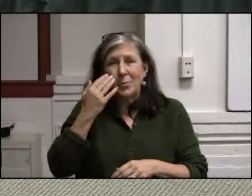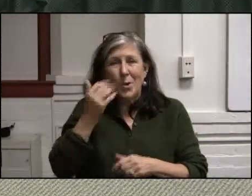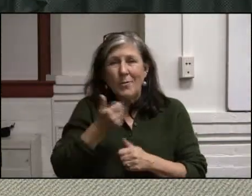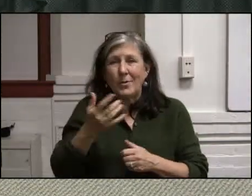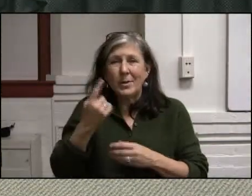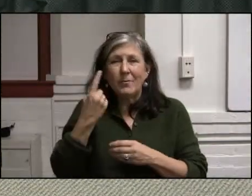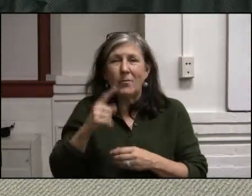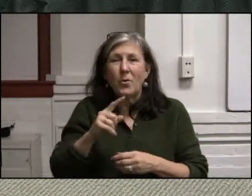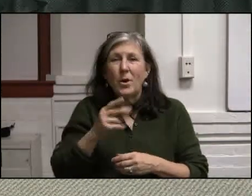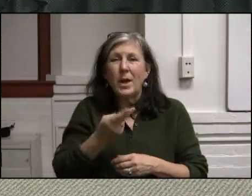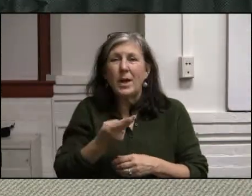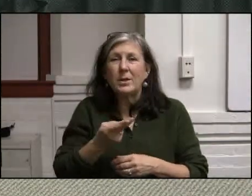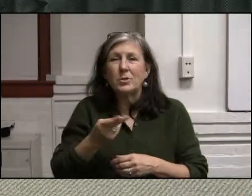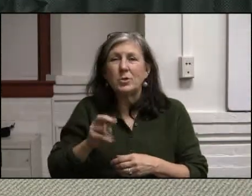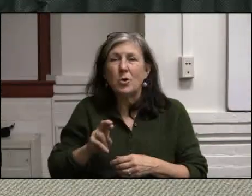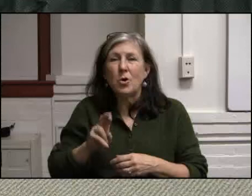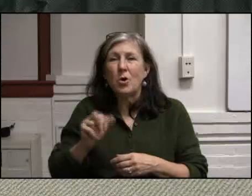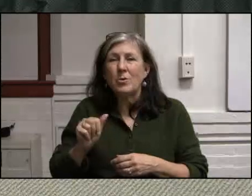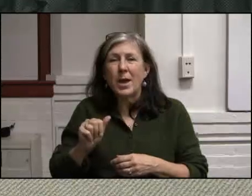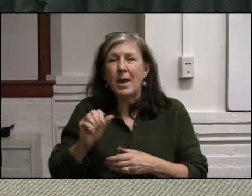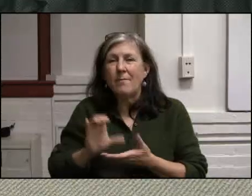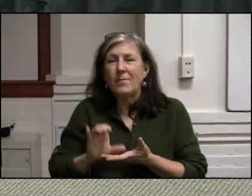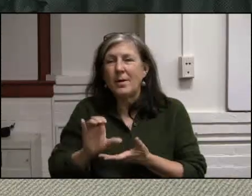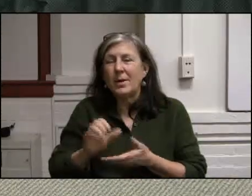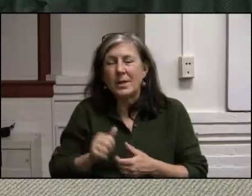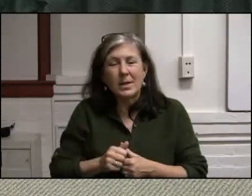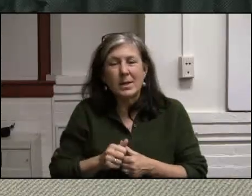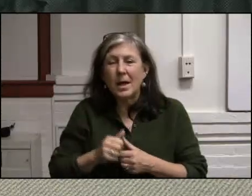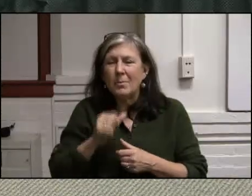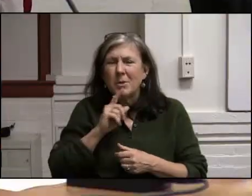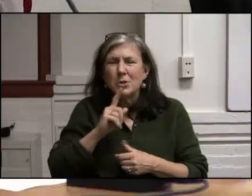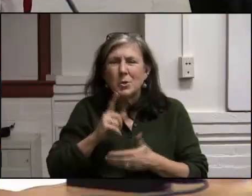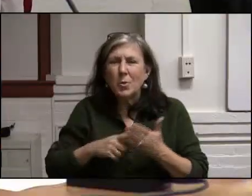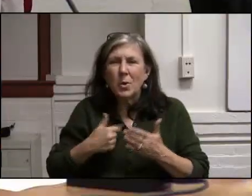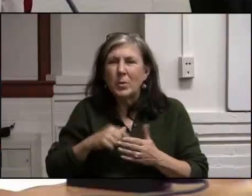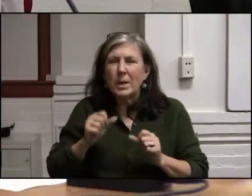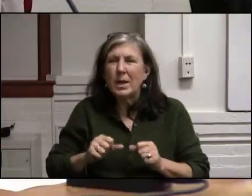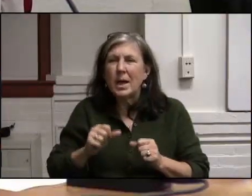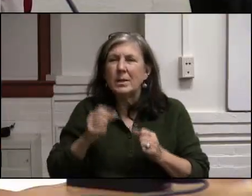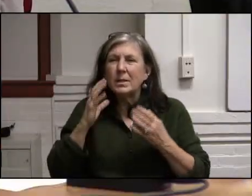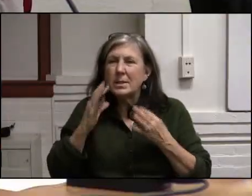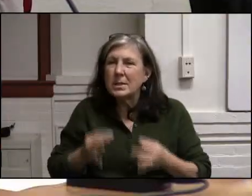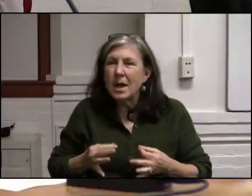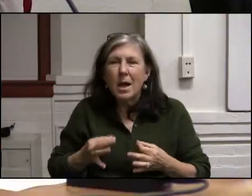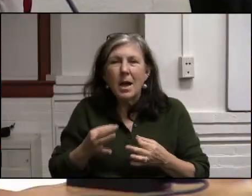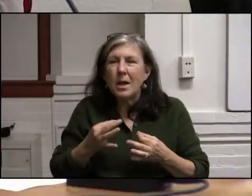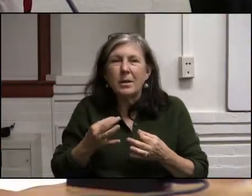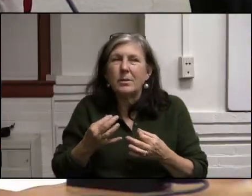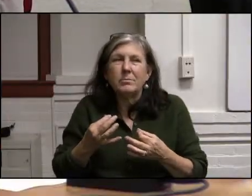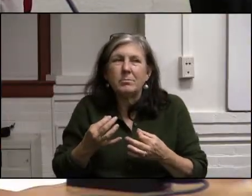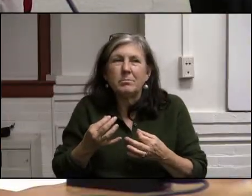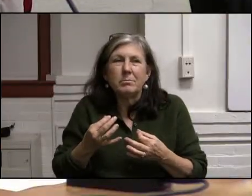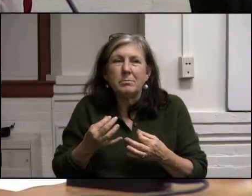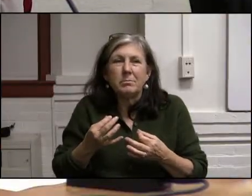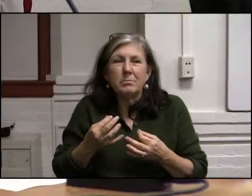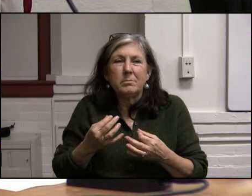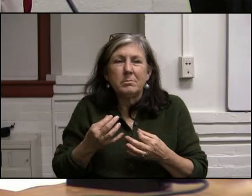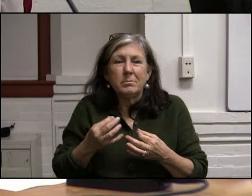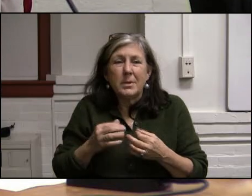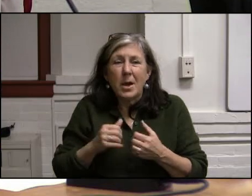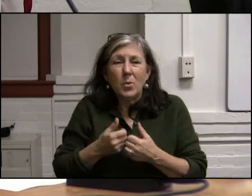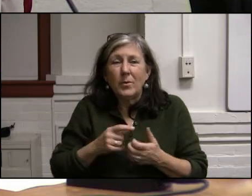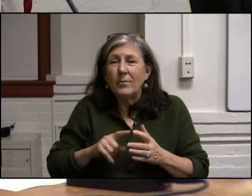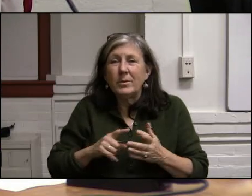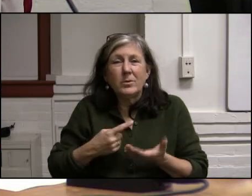HRA funding. I think I'm not sure what we can decide or what would be, where we would go even for a conversation about